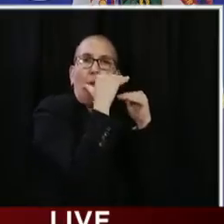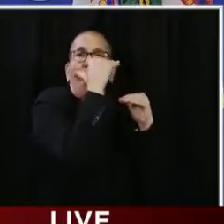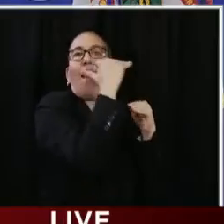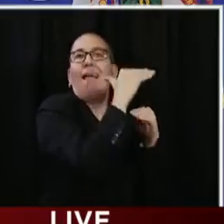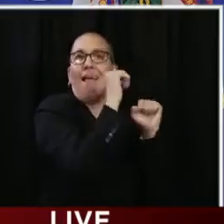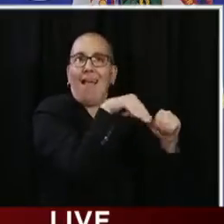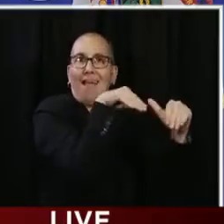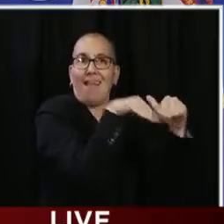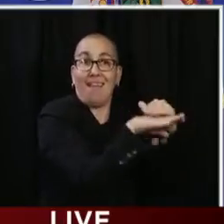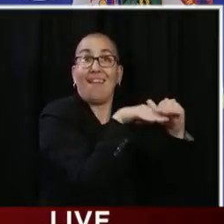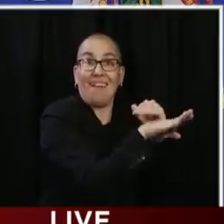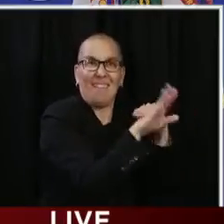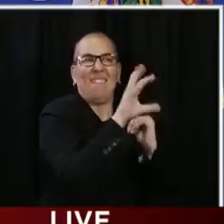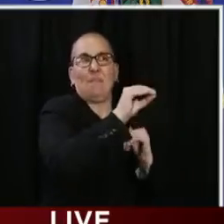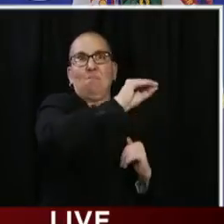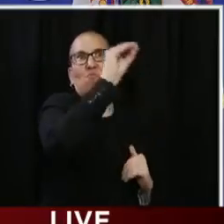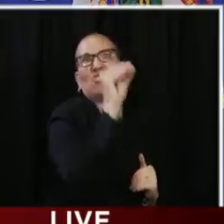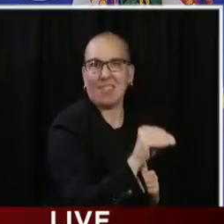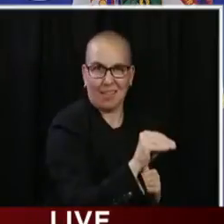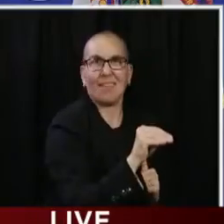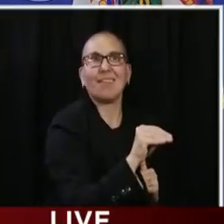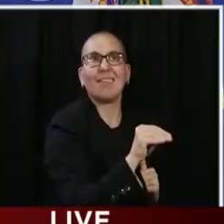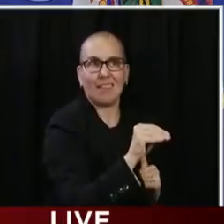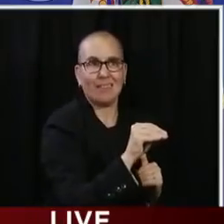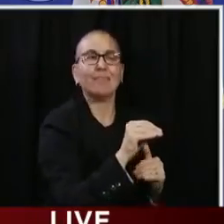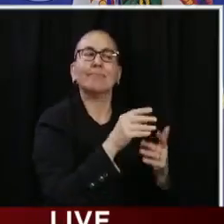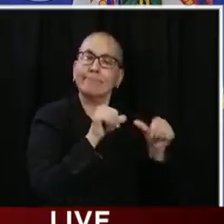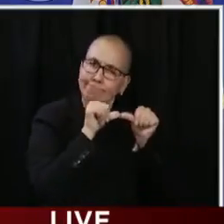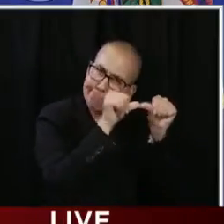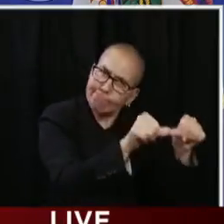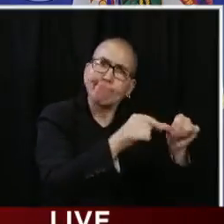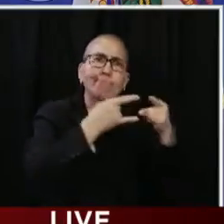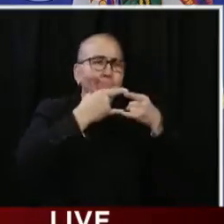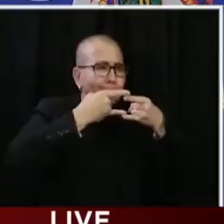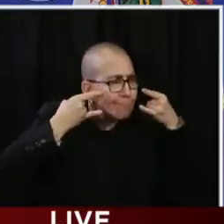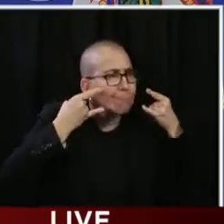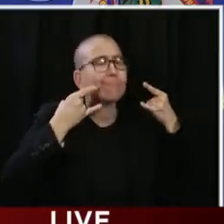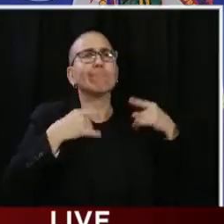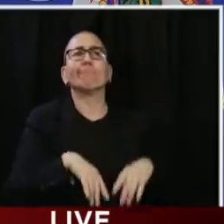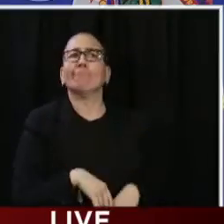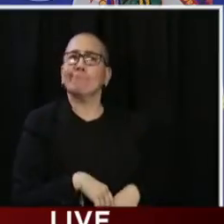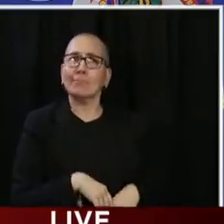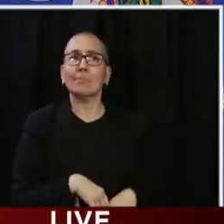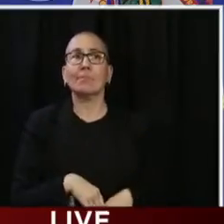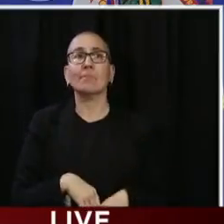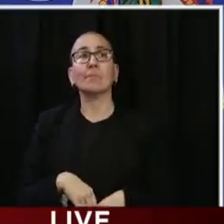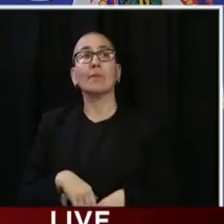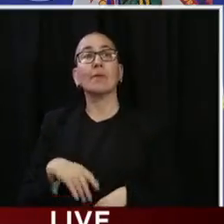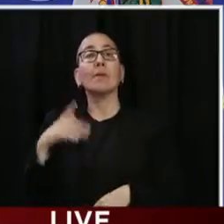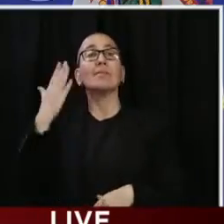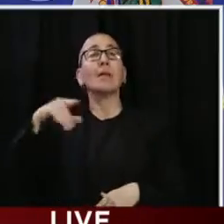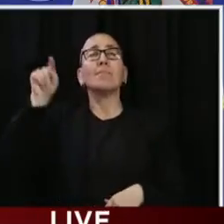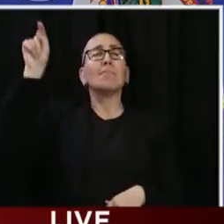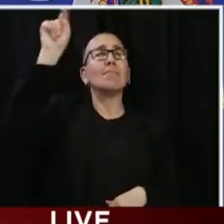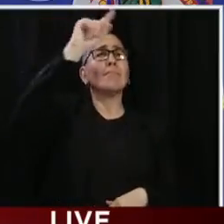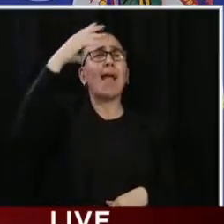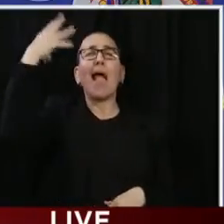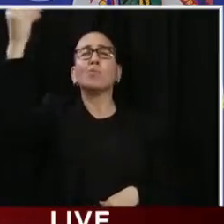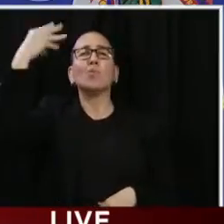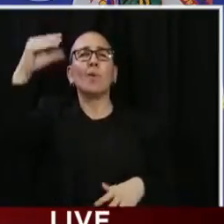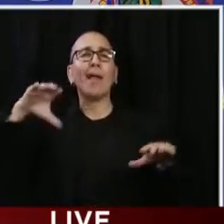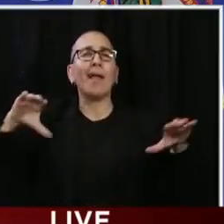summer will come in that phase. Again, 6 feet of distance, 25% capacity. We'll top that at 250, just given the need